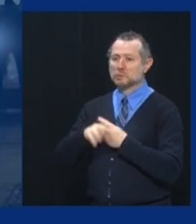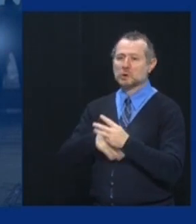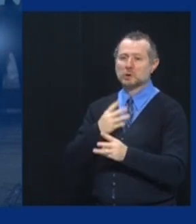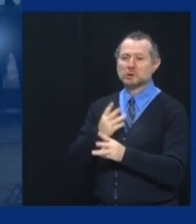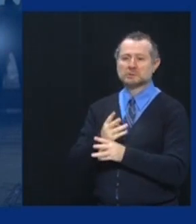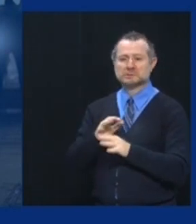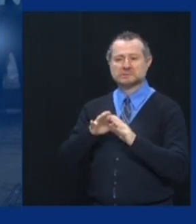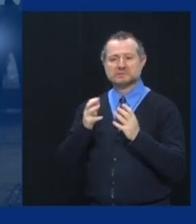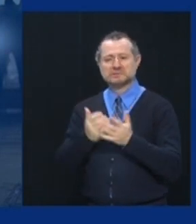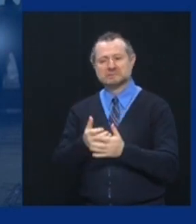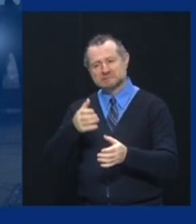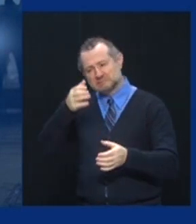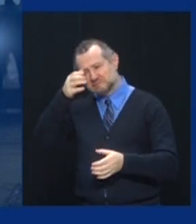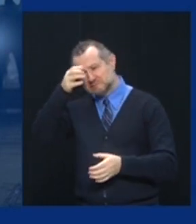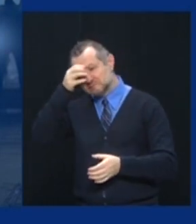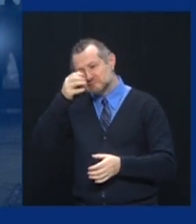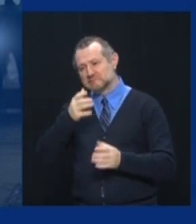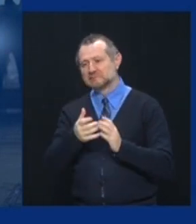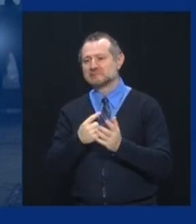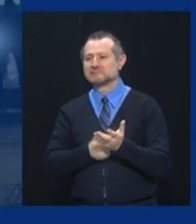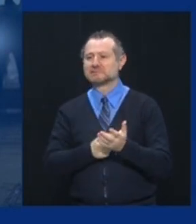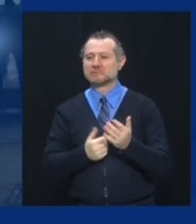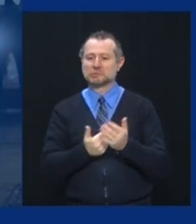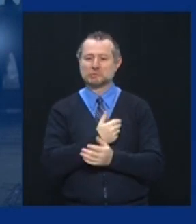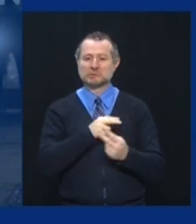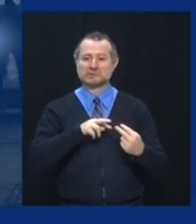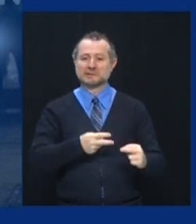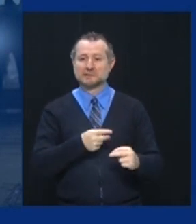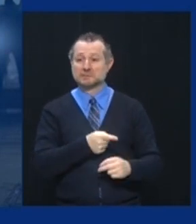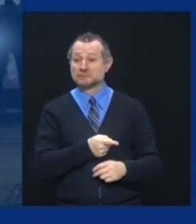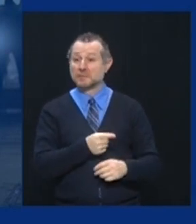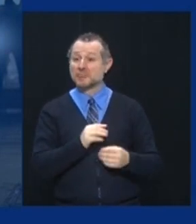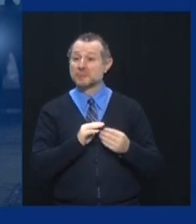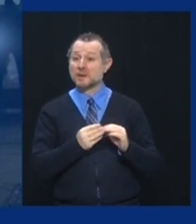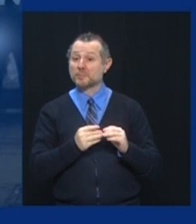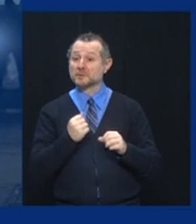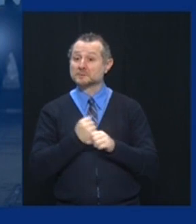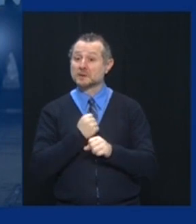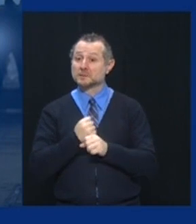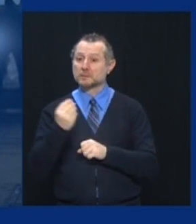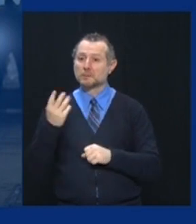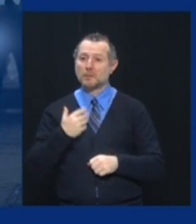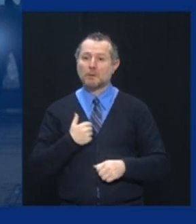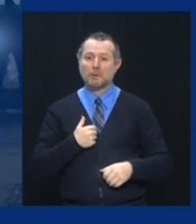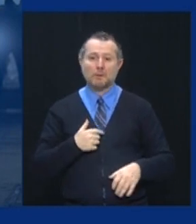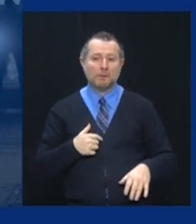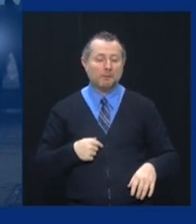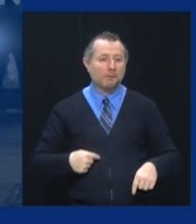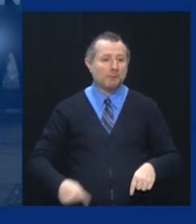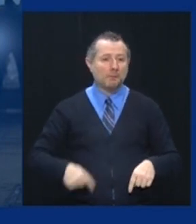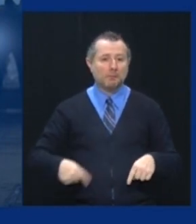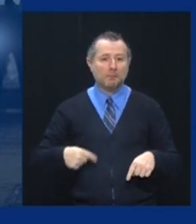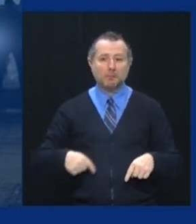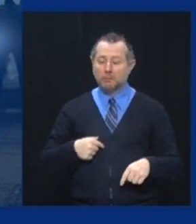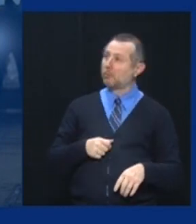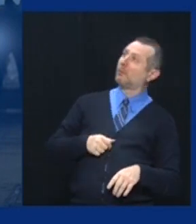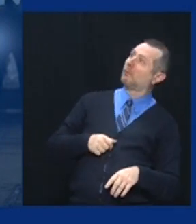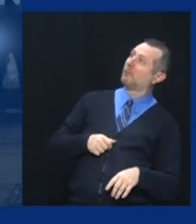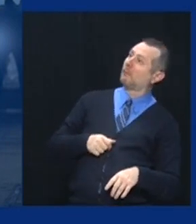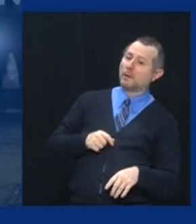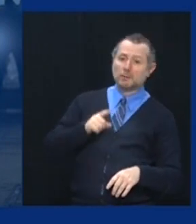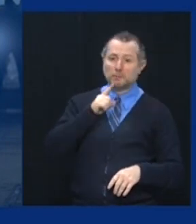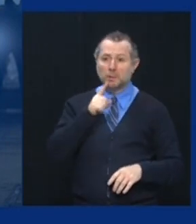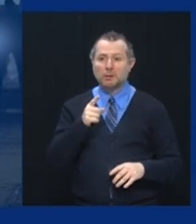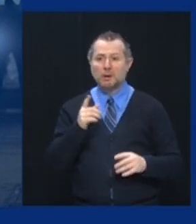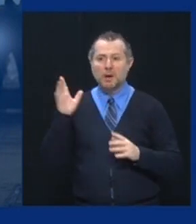viral strain. The numbers are frightening on the increase of the transmittal